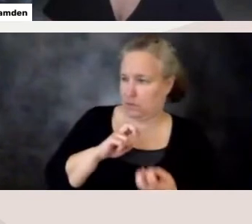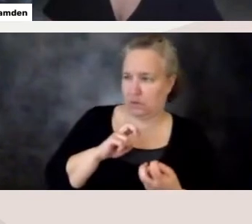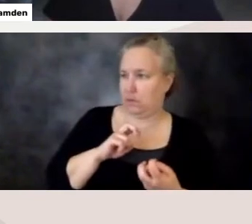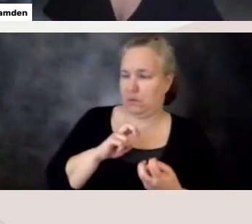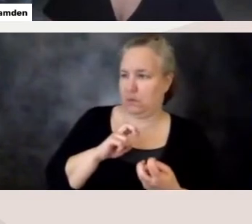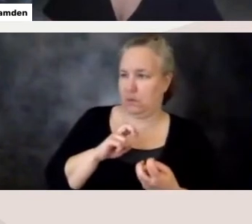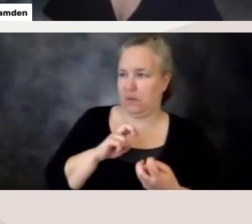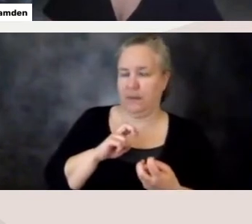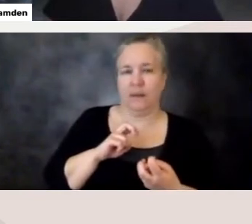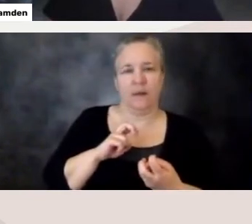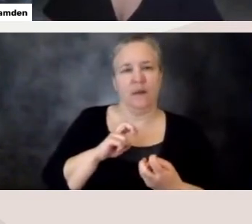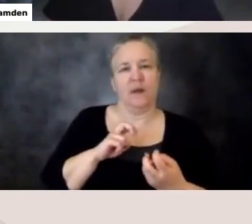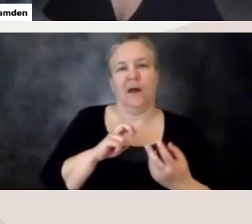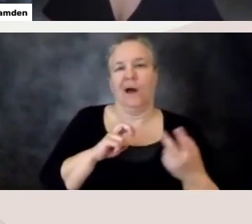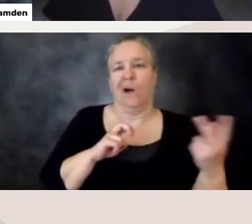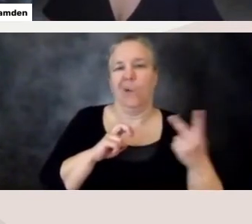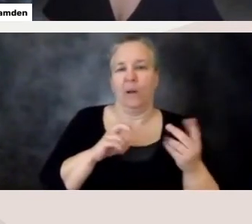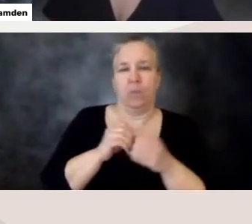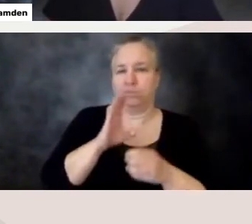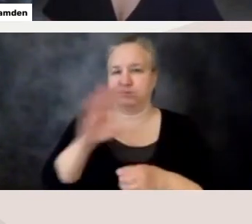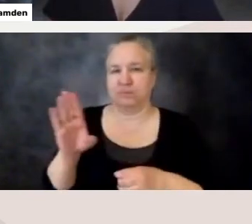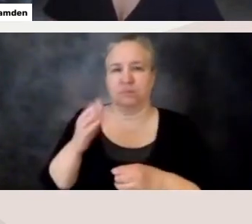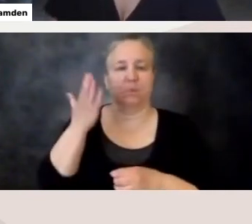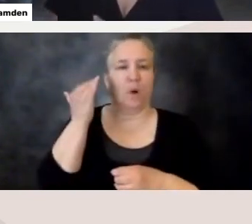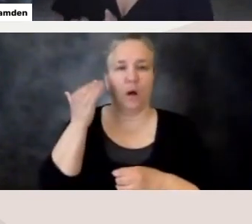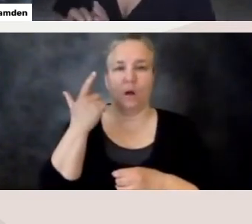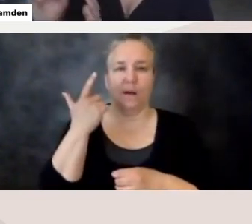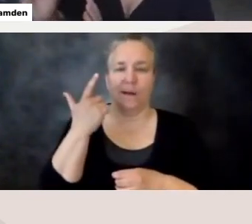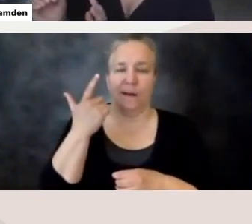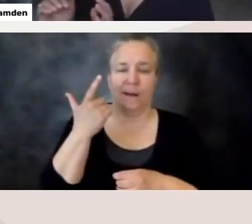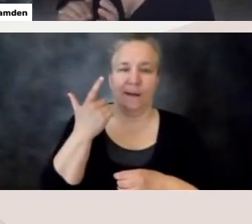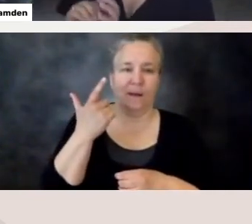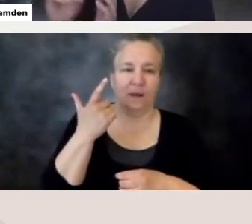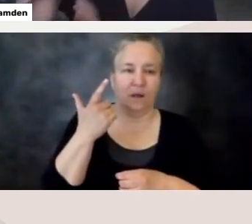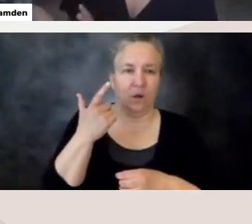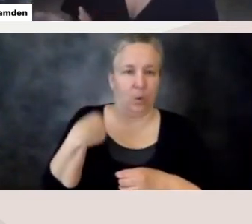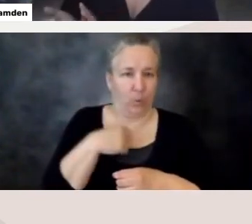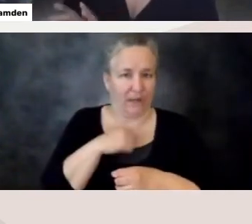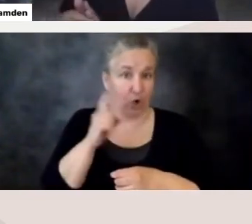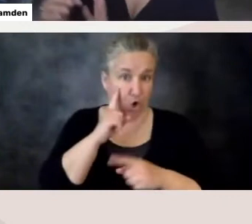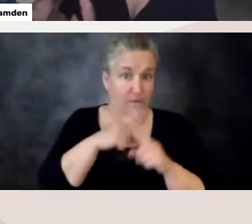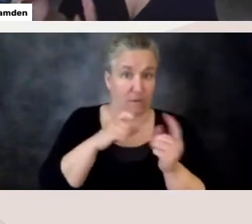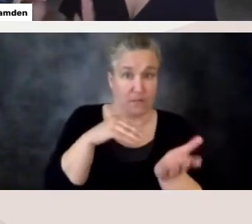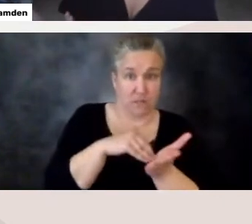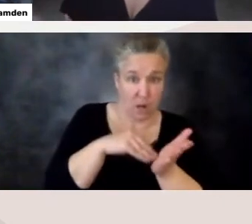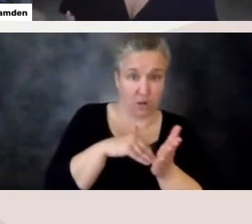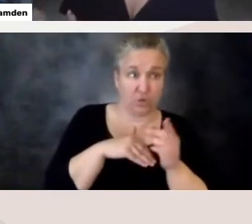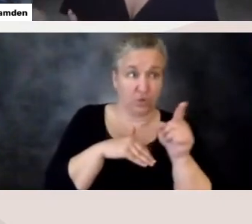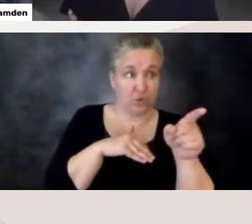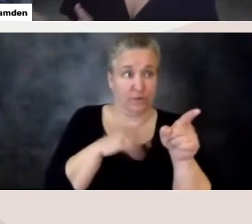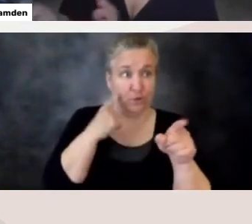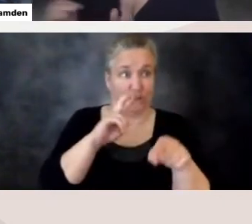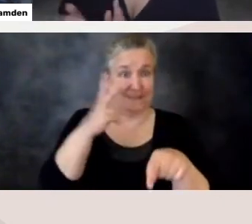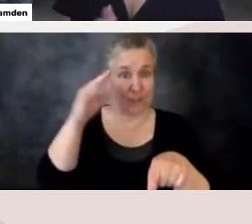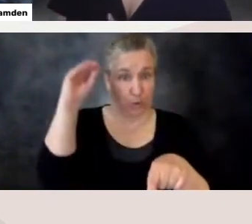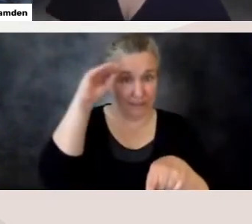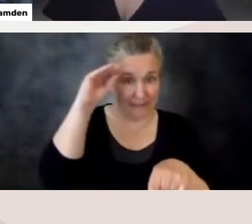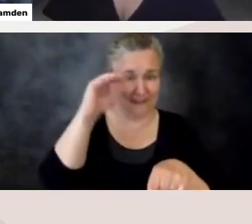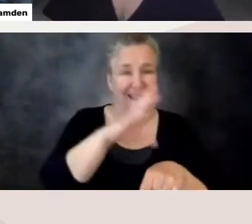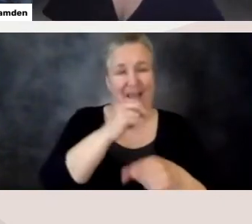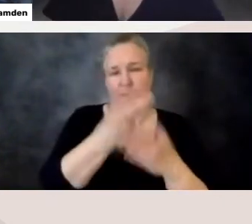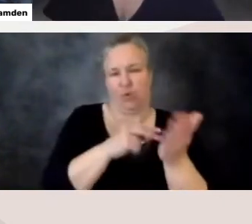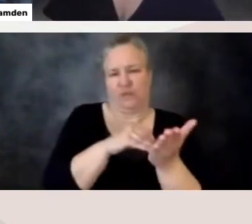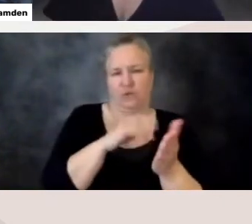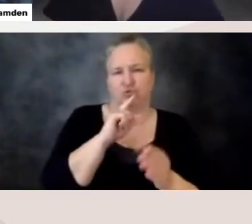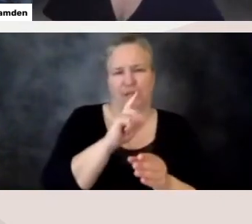bit more honest with them than we should have been, because we'd heard not just from the doctor that we went for the second opinion from, but we heard from both